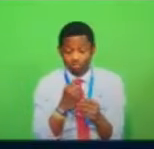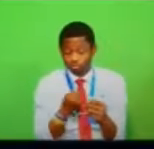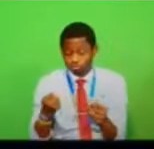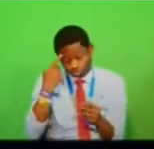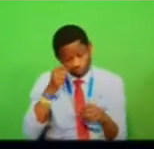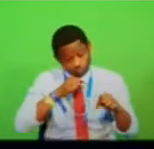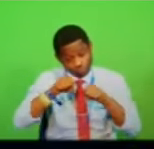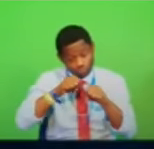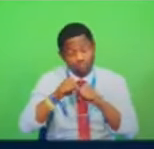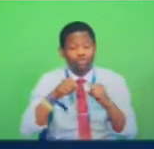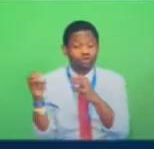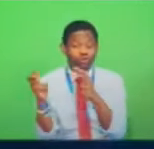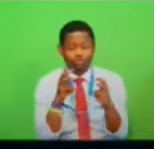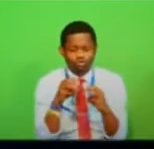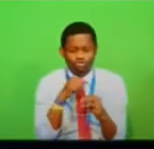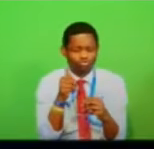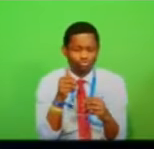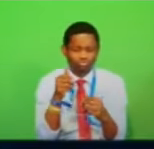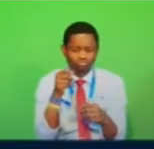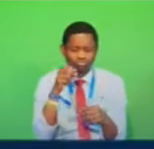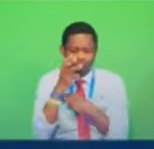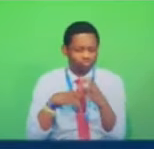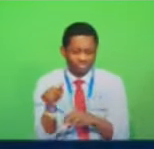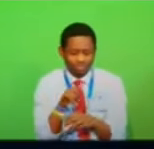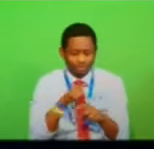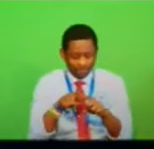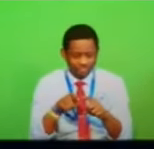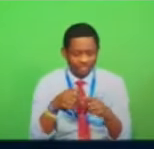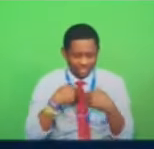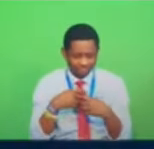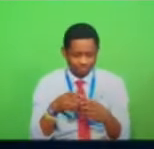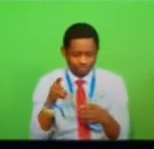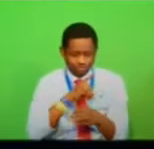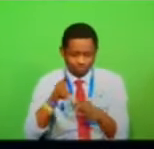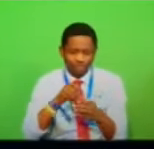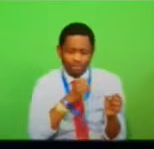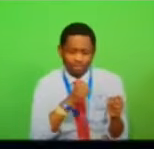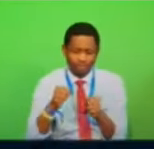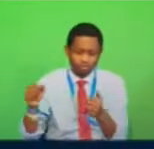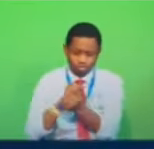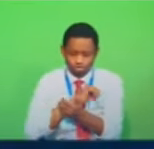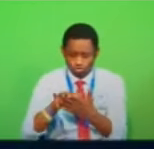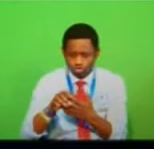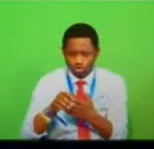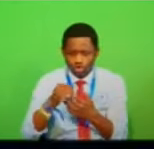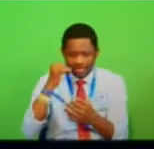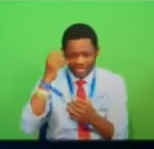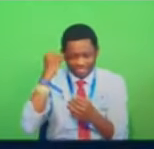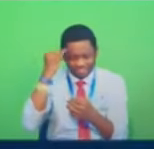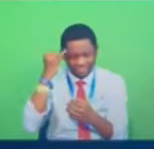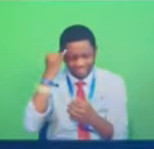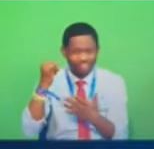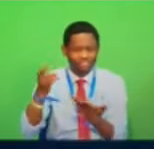On the contrary, they have divine power to demolish strongholds. We demolish arguments and every pretension